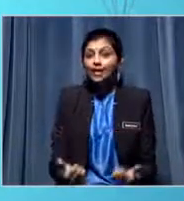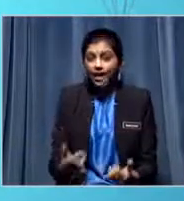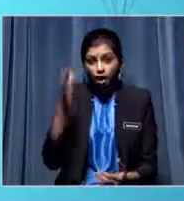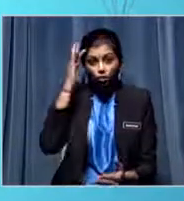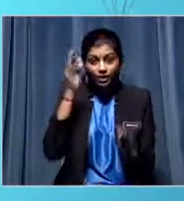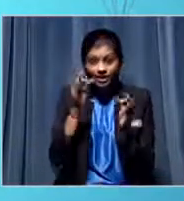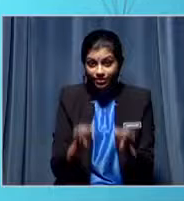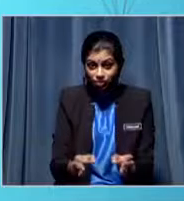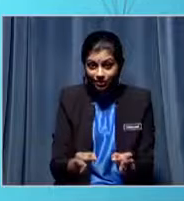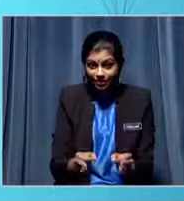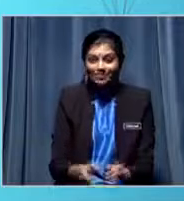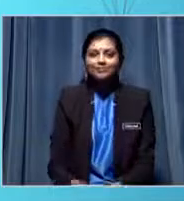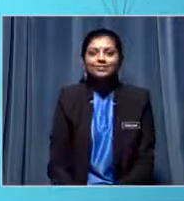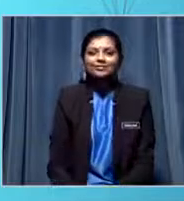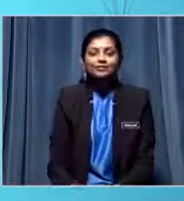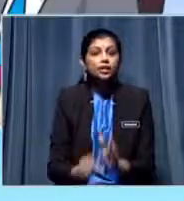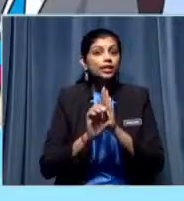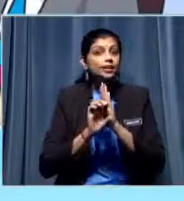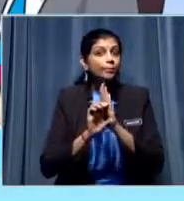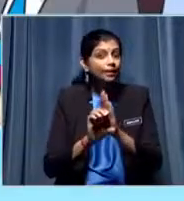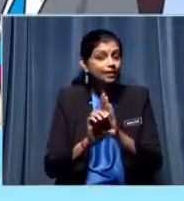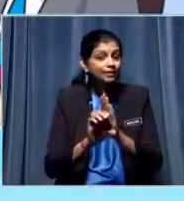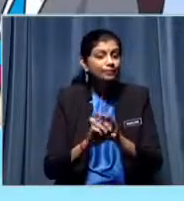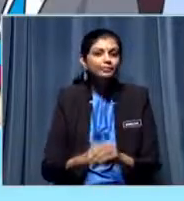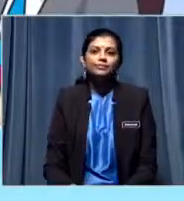decision. For example,